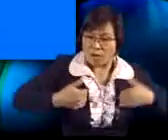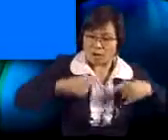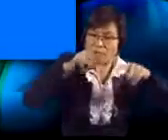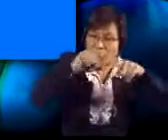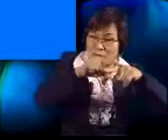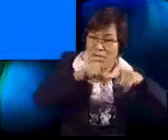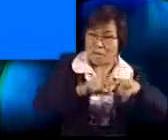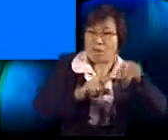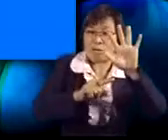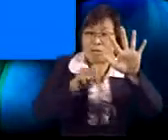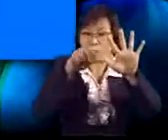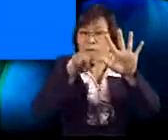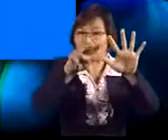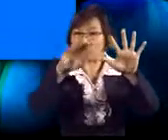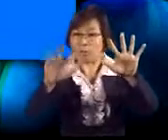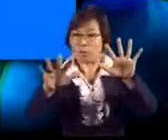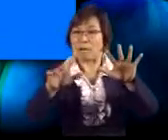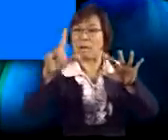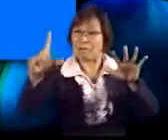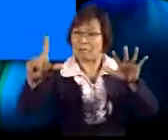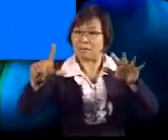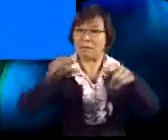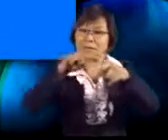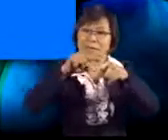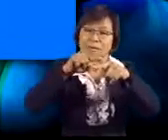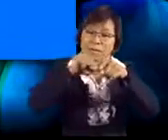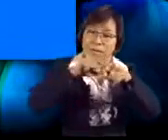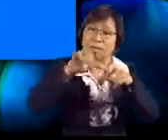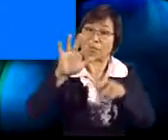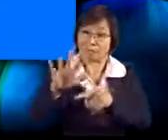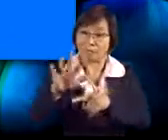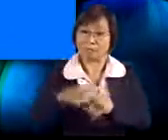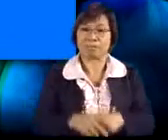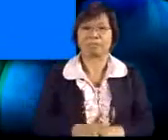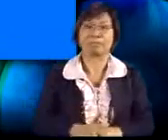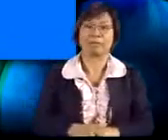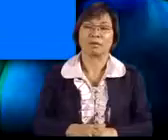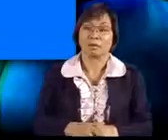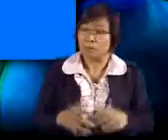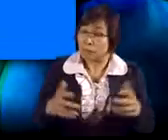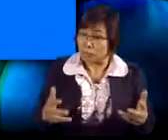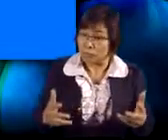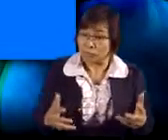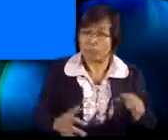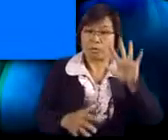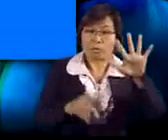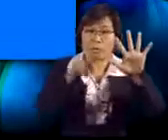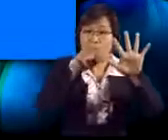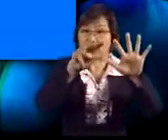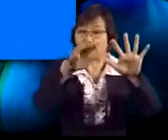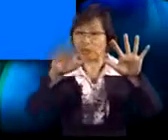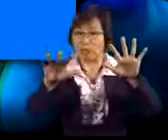divide 5.25 liters by 5. So,